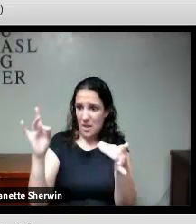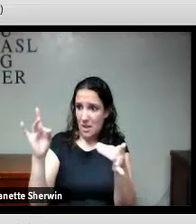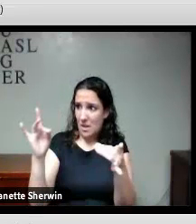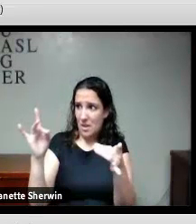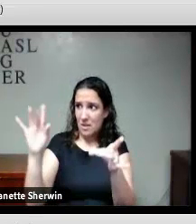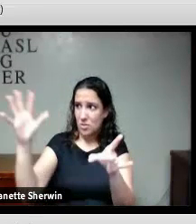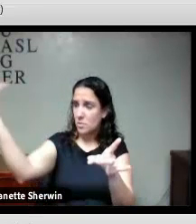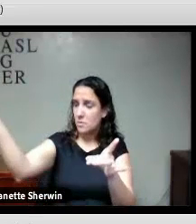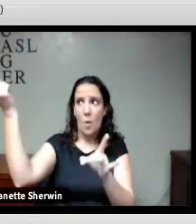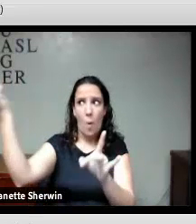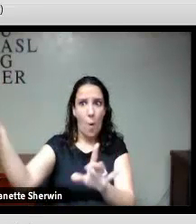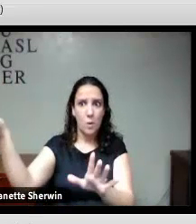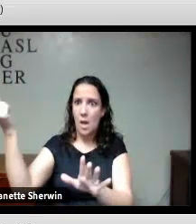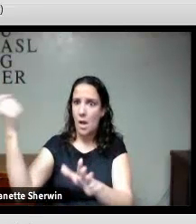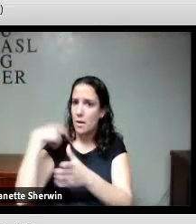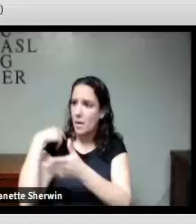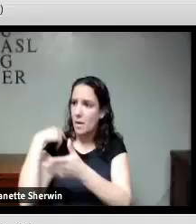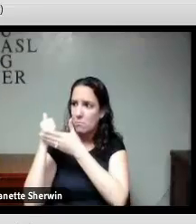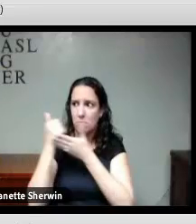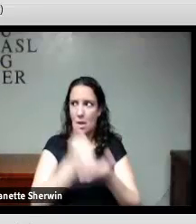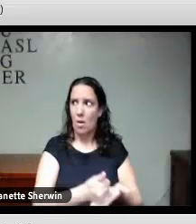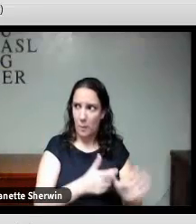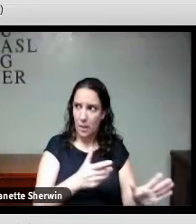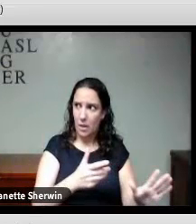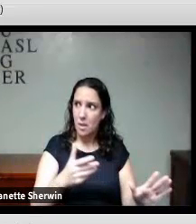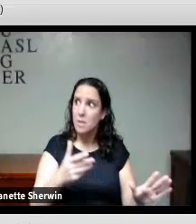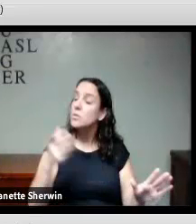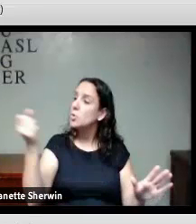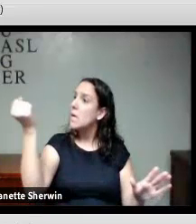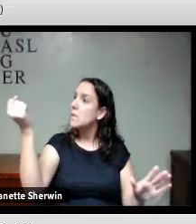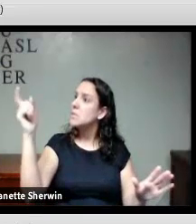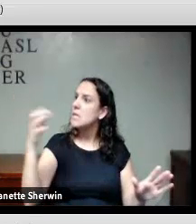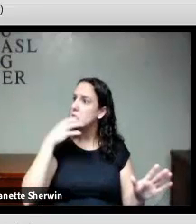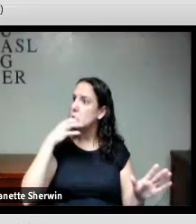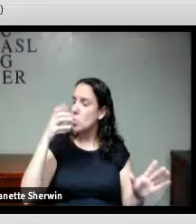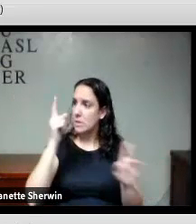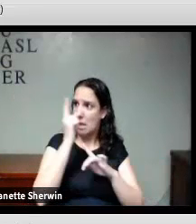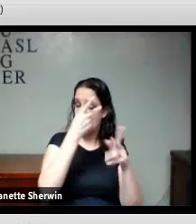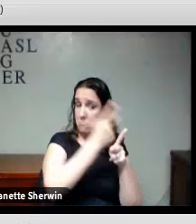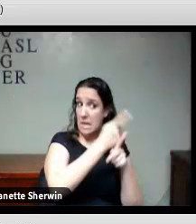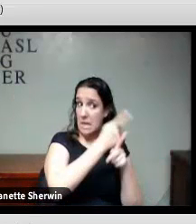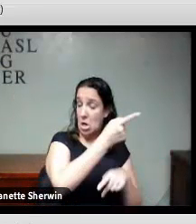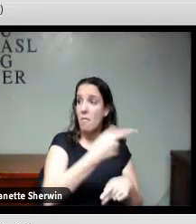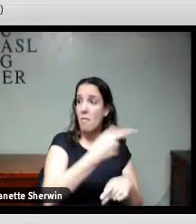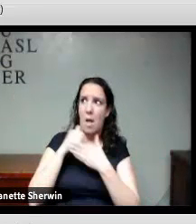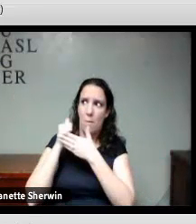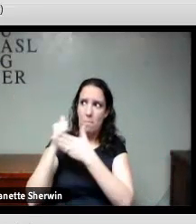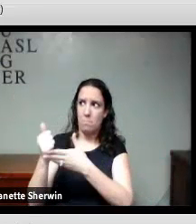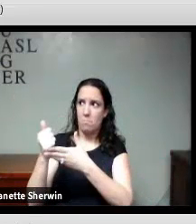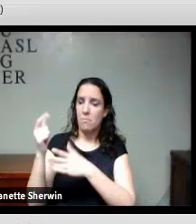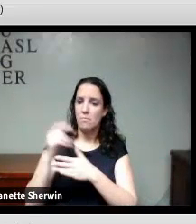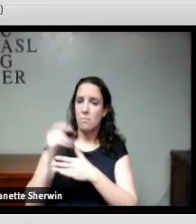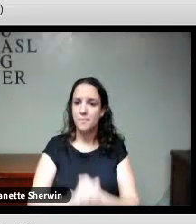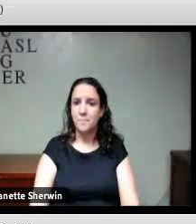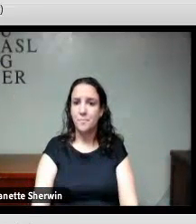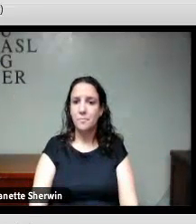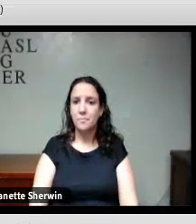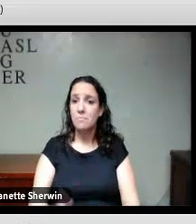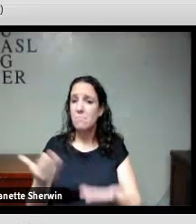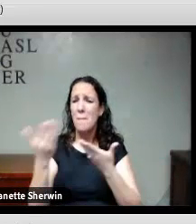You're not going to say that, but you can just say, I'll be with you as soon as I take care of Mrs. Smith's issue. You could have a little code phrase that you use where